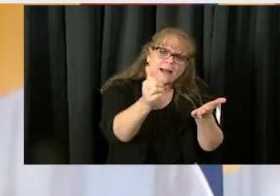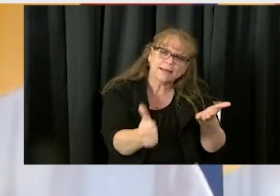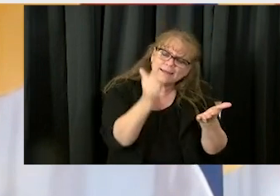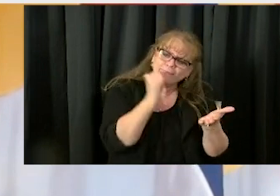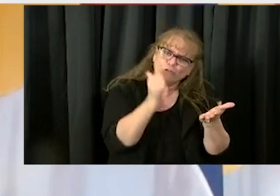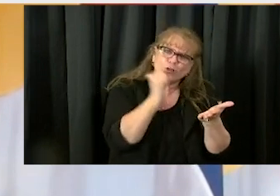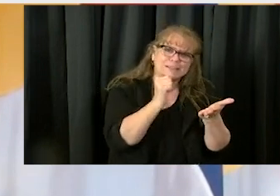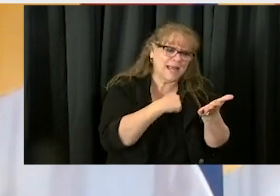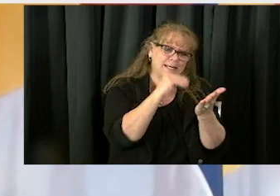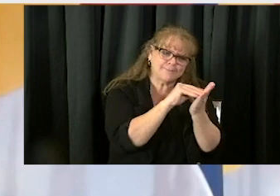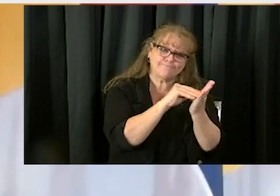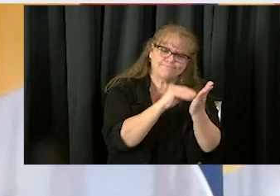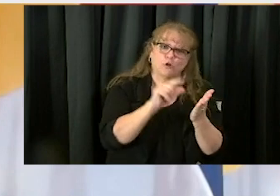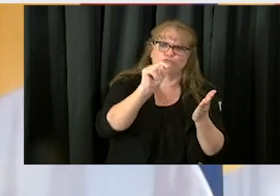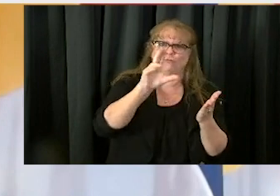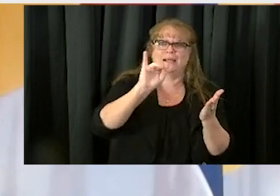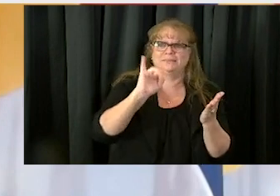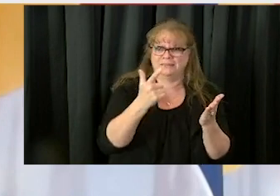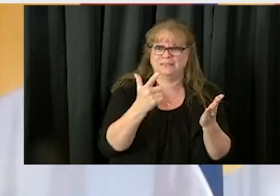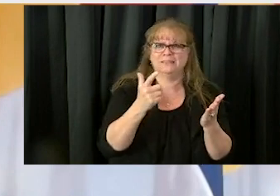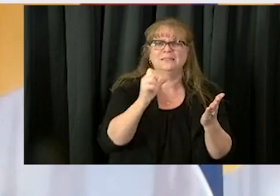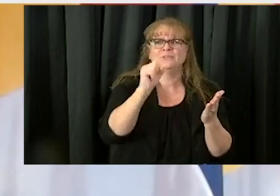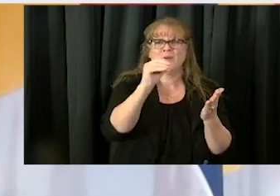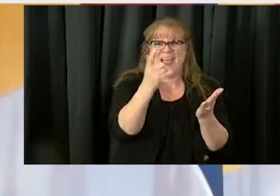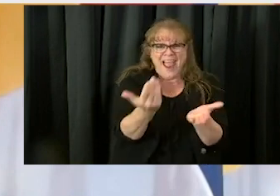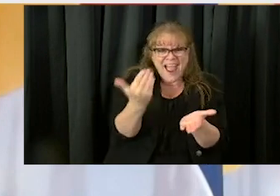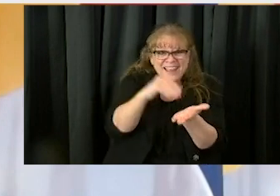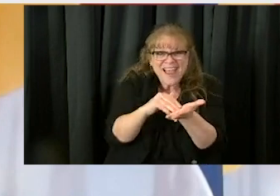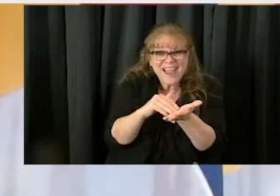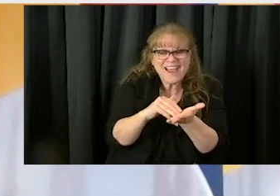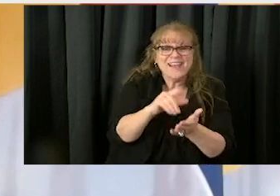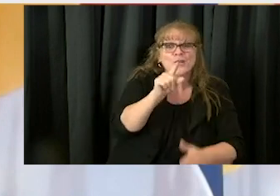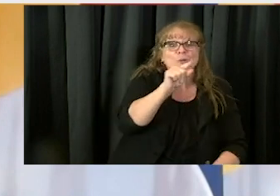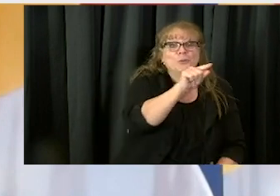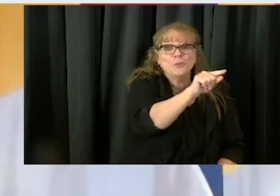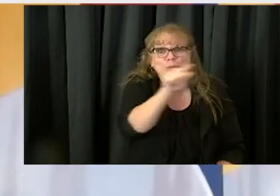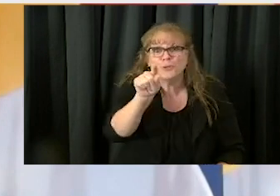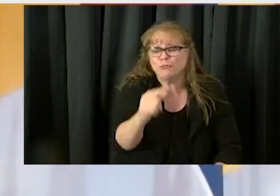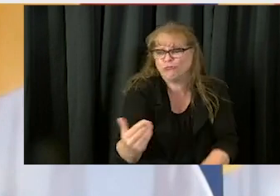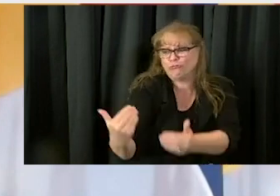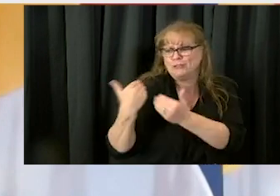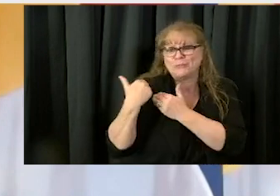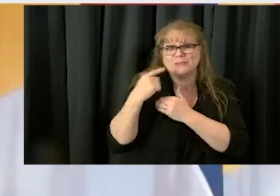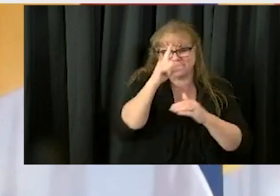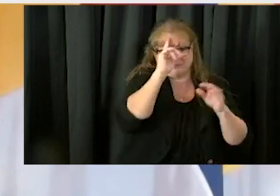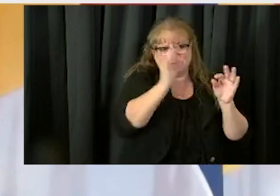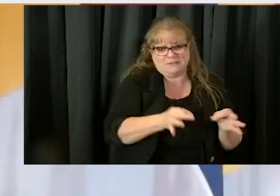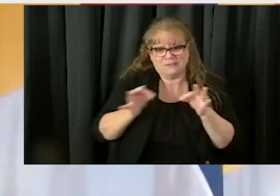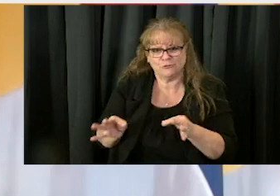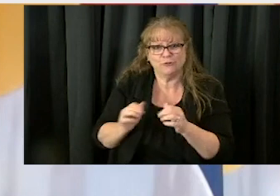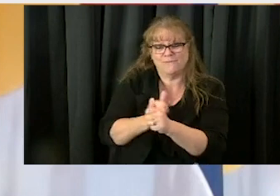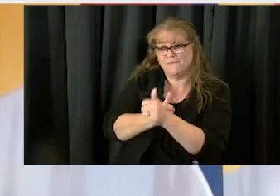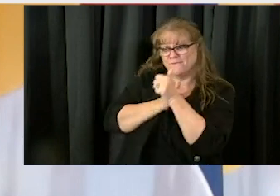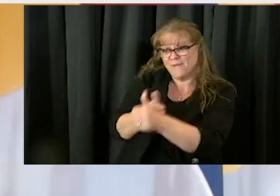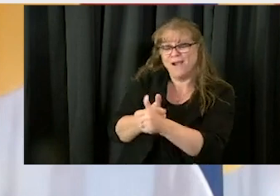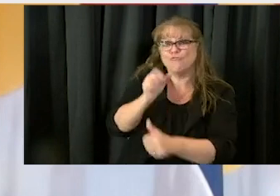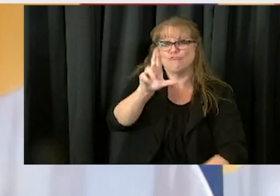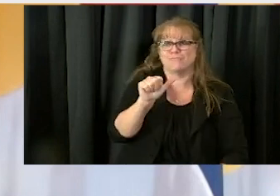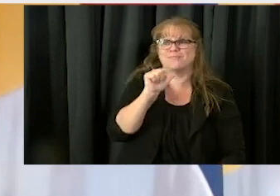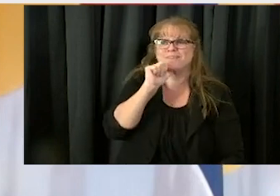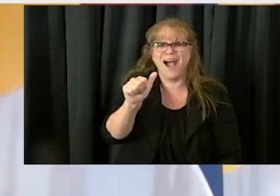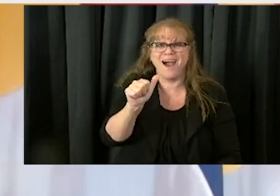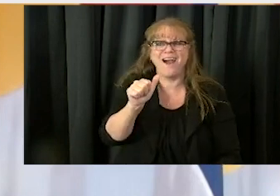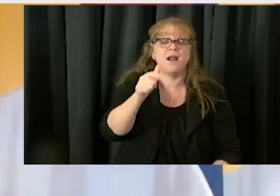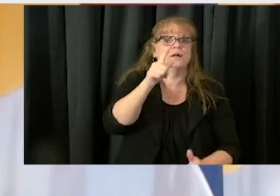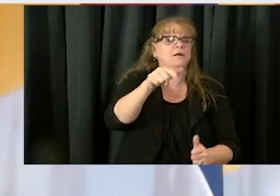collectively to avoid socializing with people outside of their household and wear masks around others. We really, in the